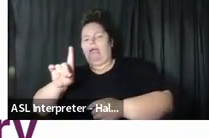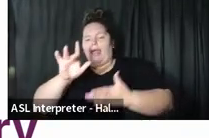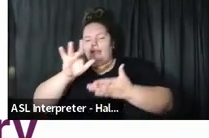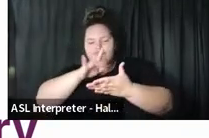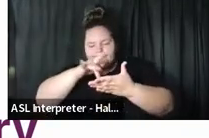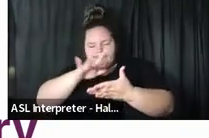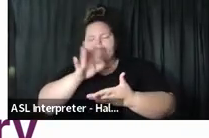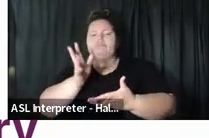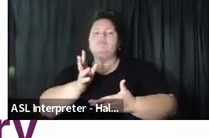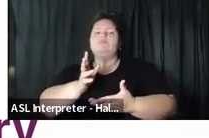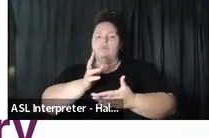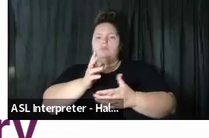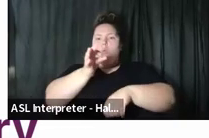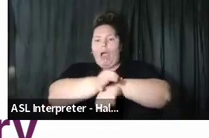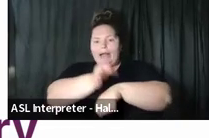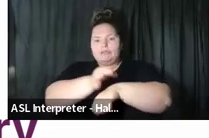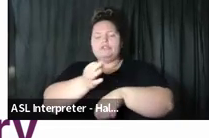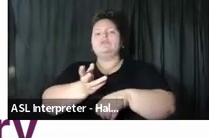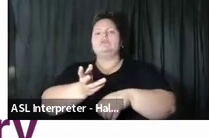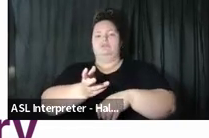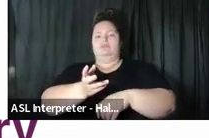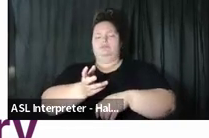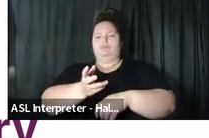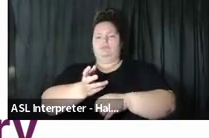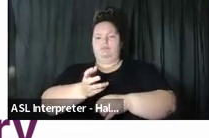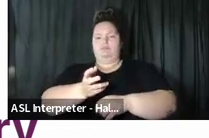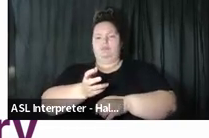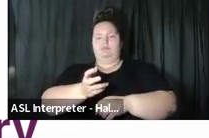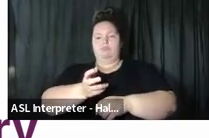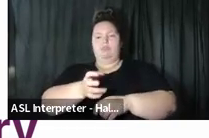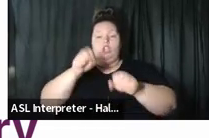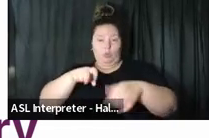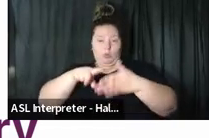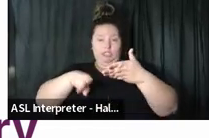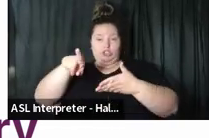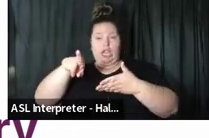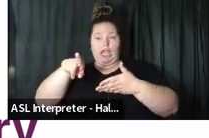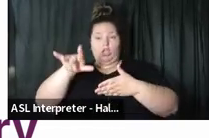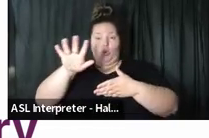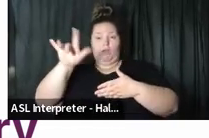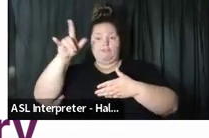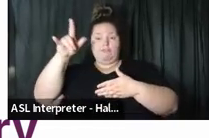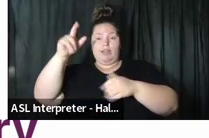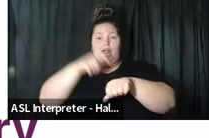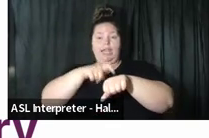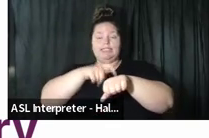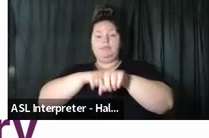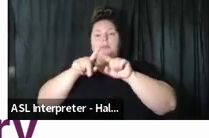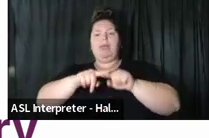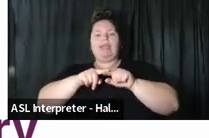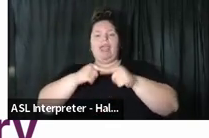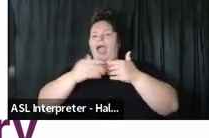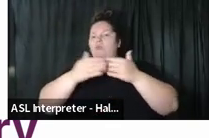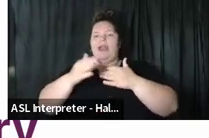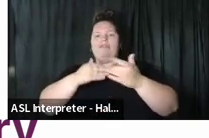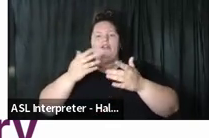know you could check your flight based on the airline app that you're using. You can